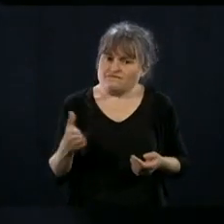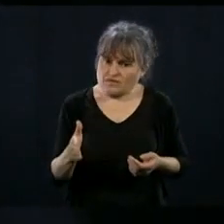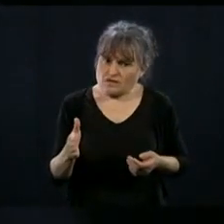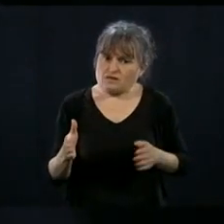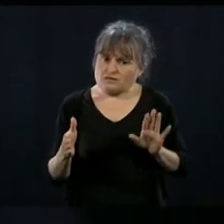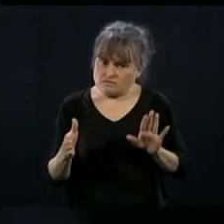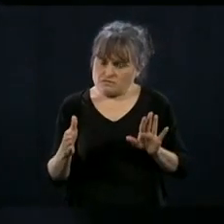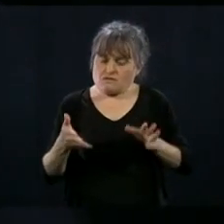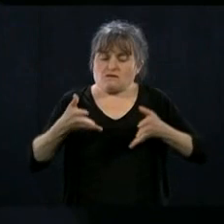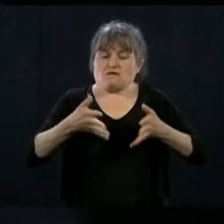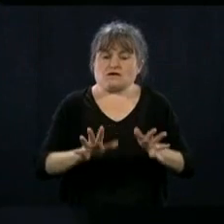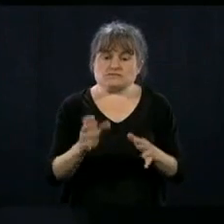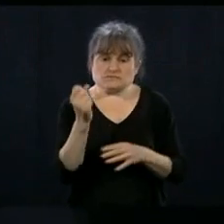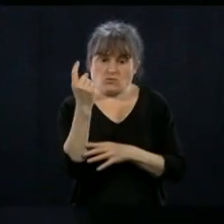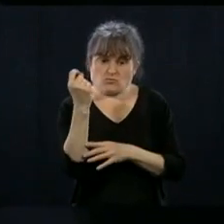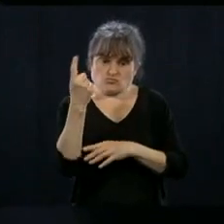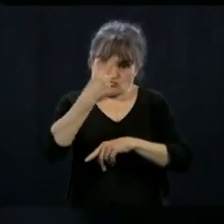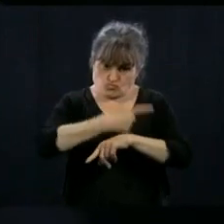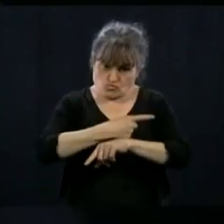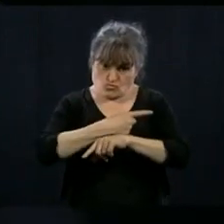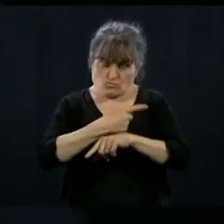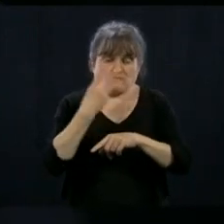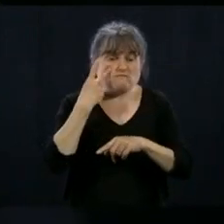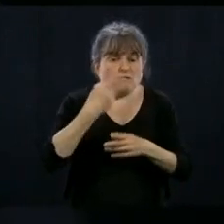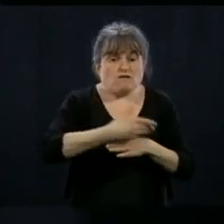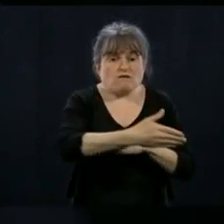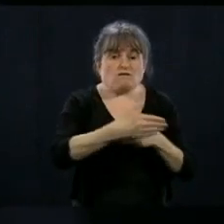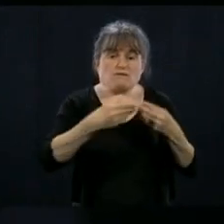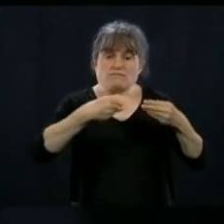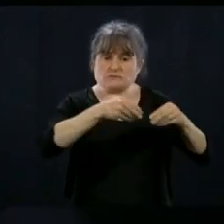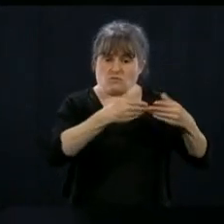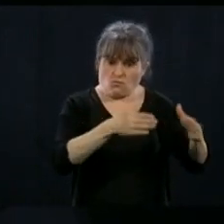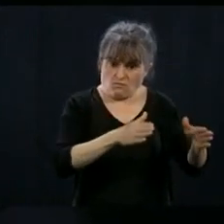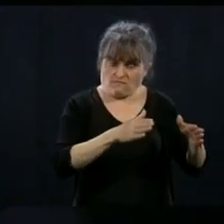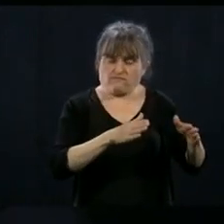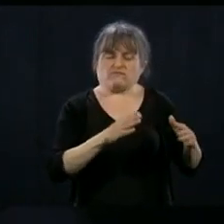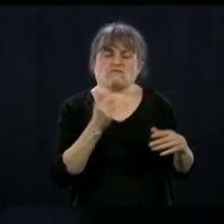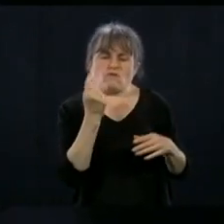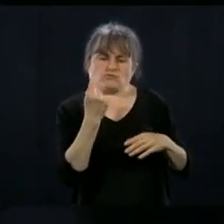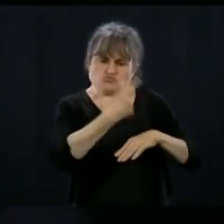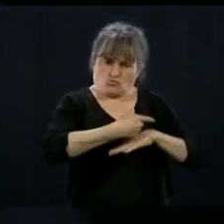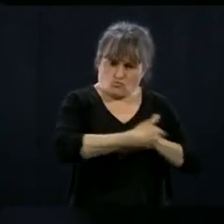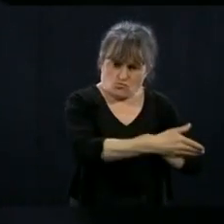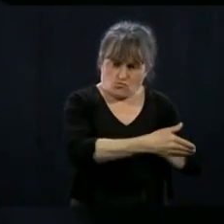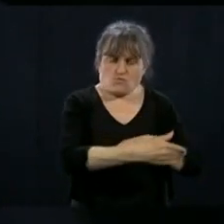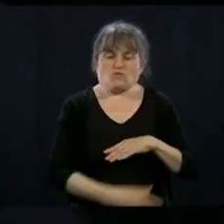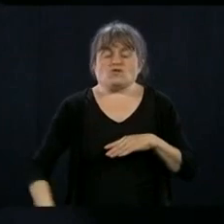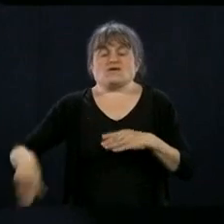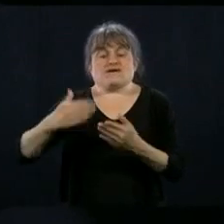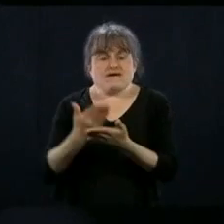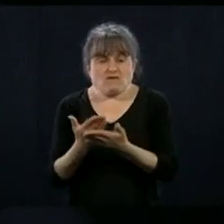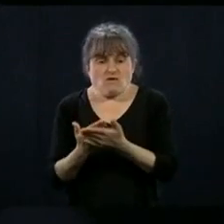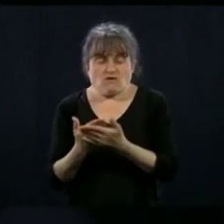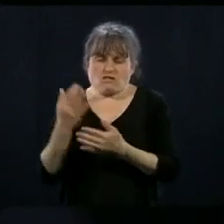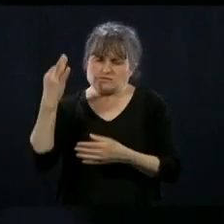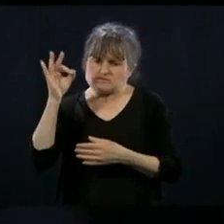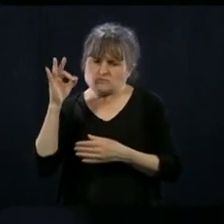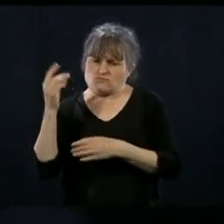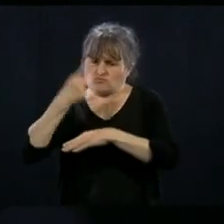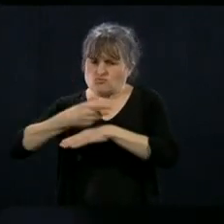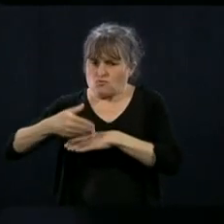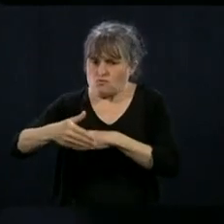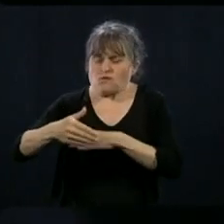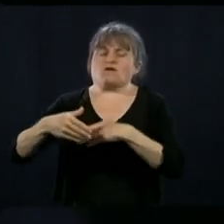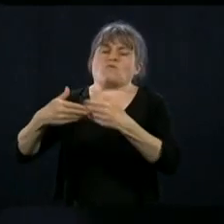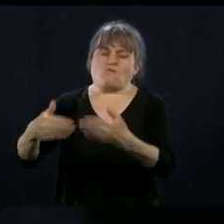30th of April. Concretely means that we have 11 days for businesses and 19 days for schools. And